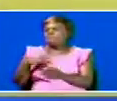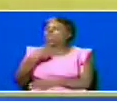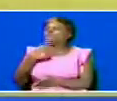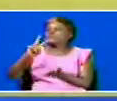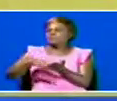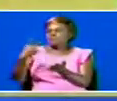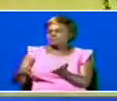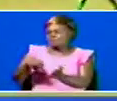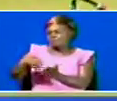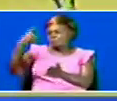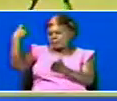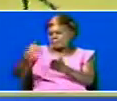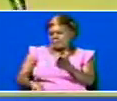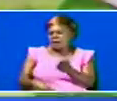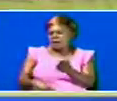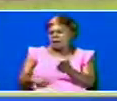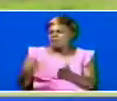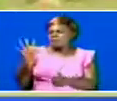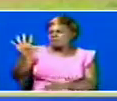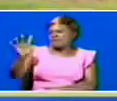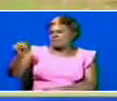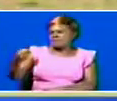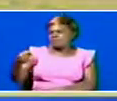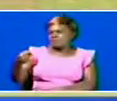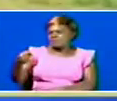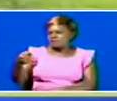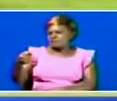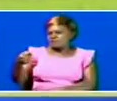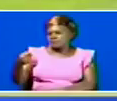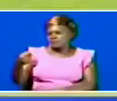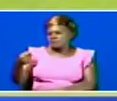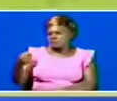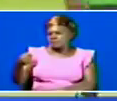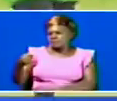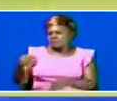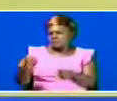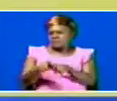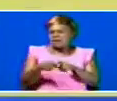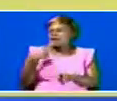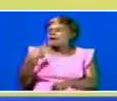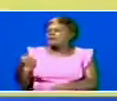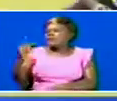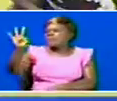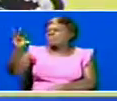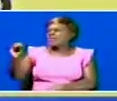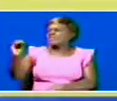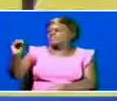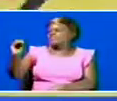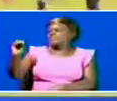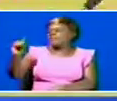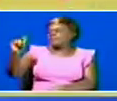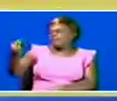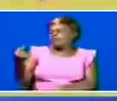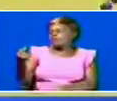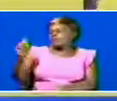failed to pay the required participation fee of 5,100 dirhams, an equivalent of 130,000 Kenya shillings.